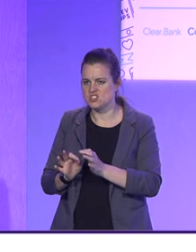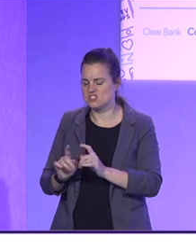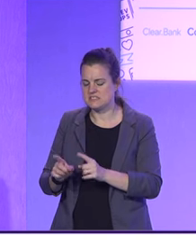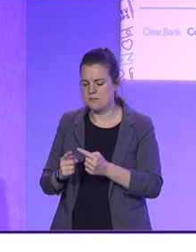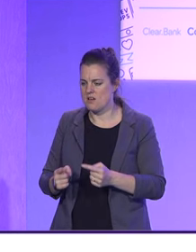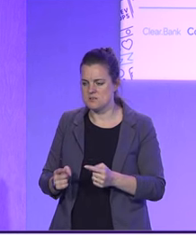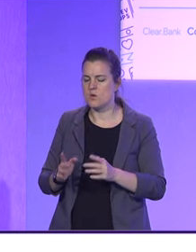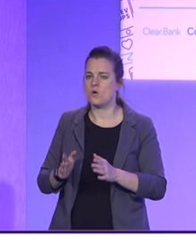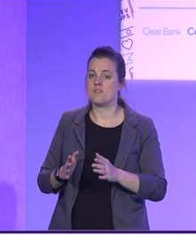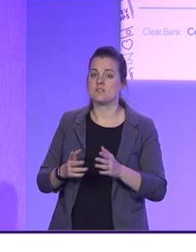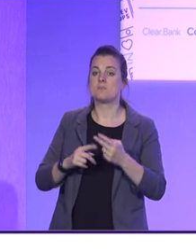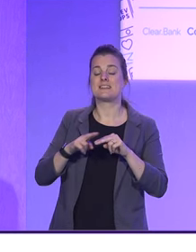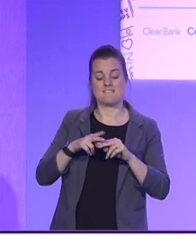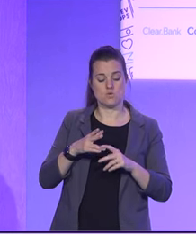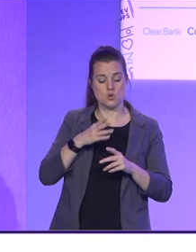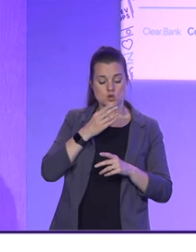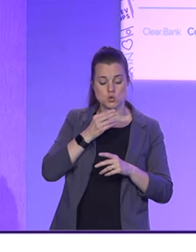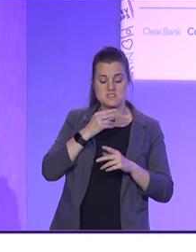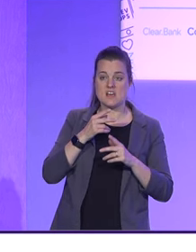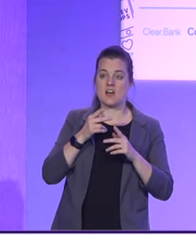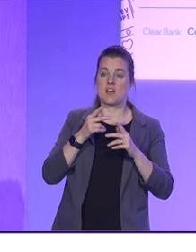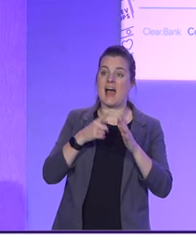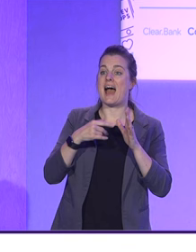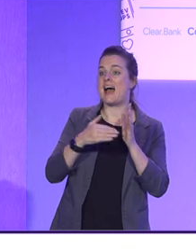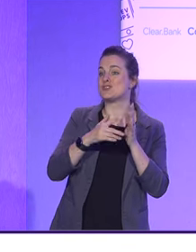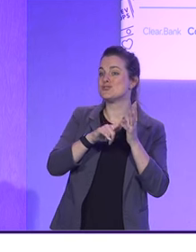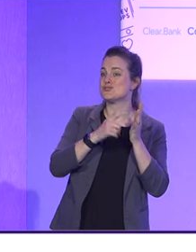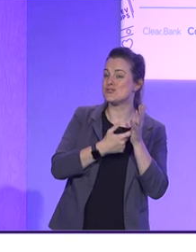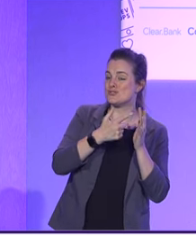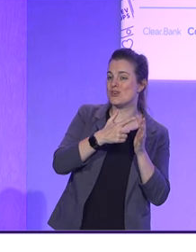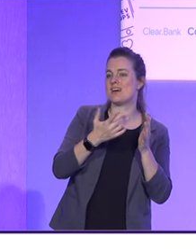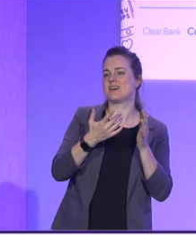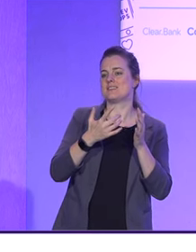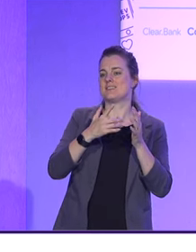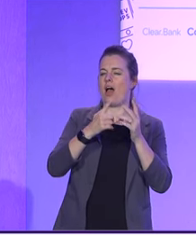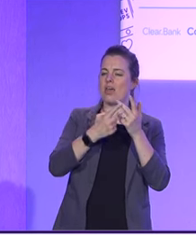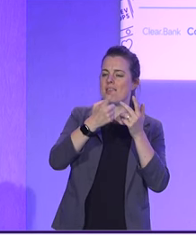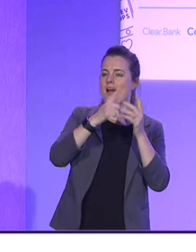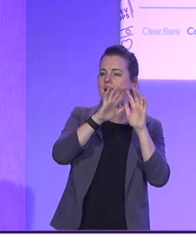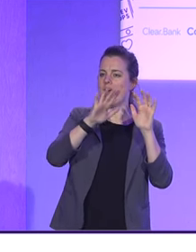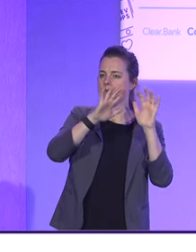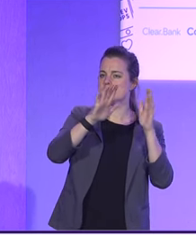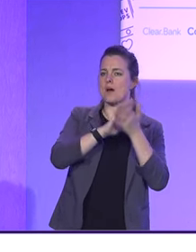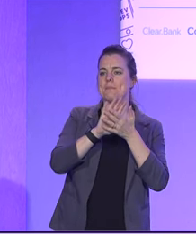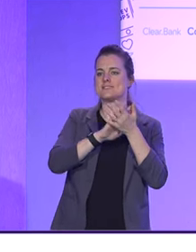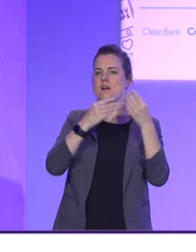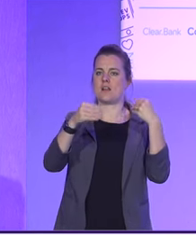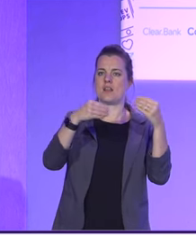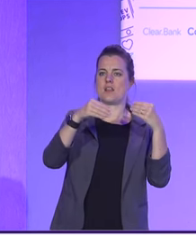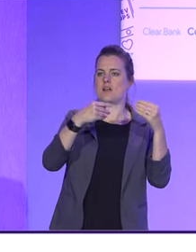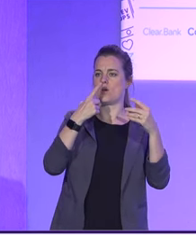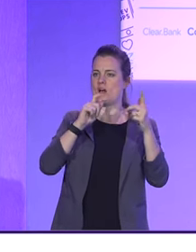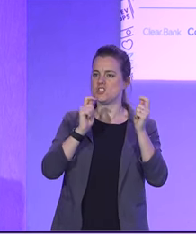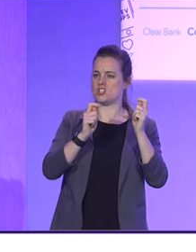providers, like RDS, you have the same in Azure, SQL, so try to use that, okay? And the final